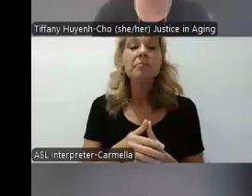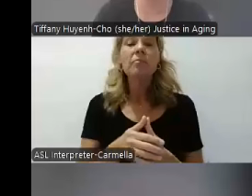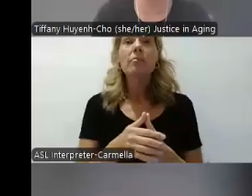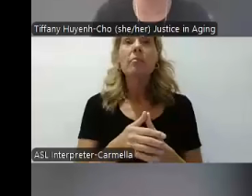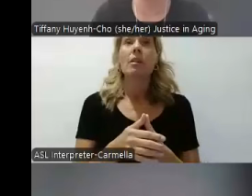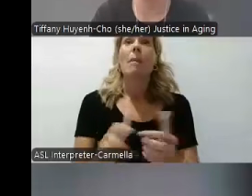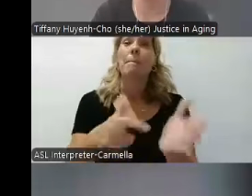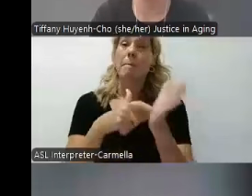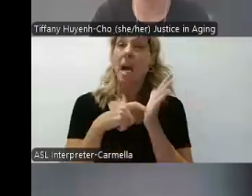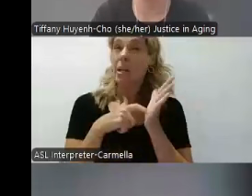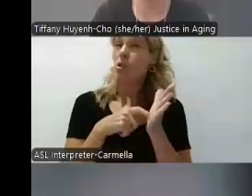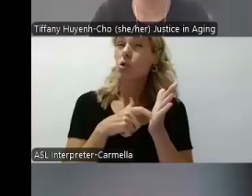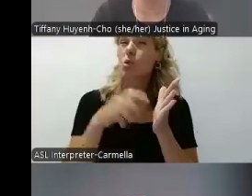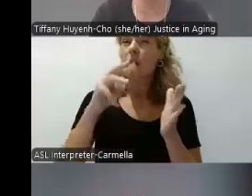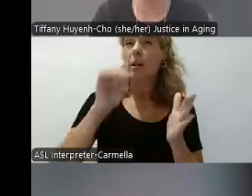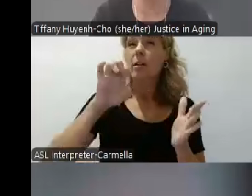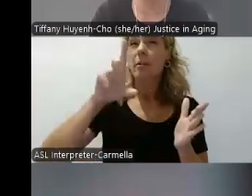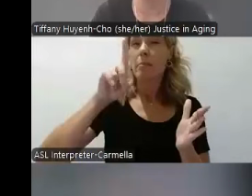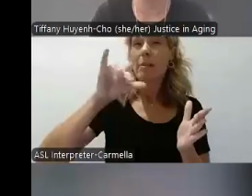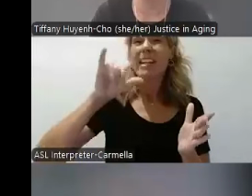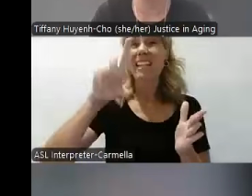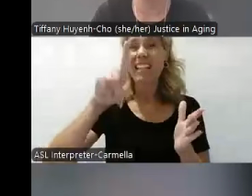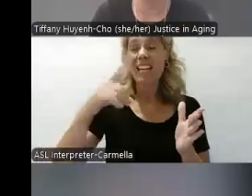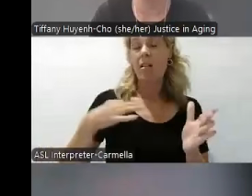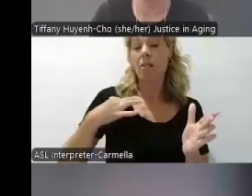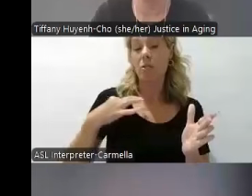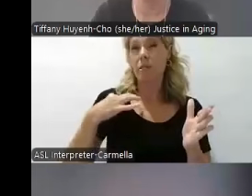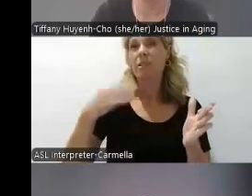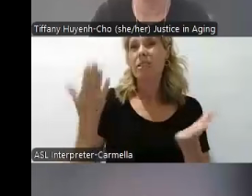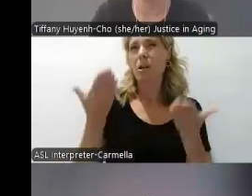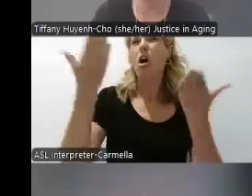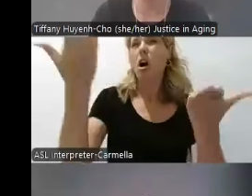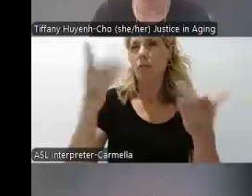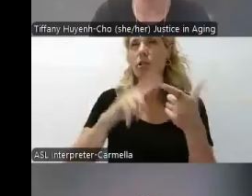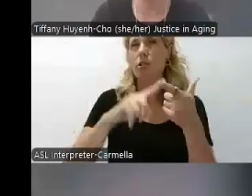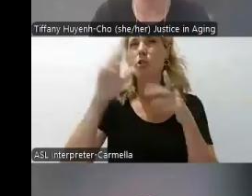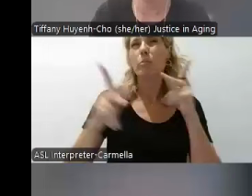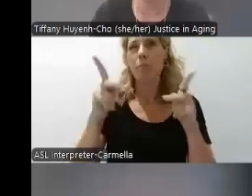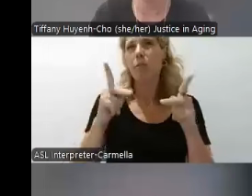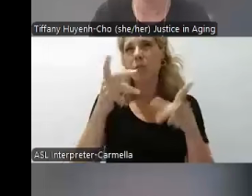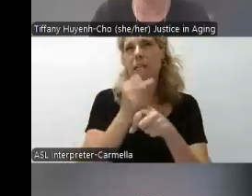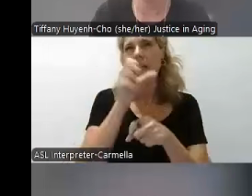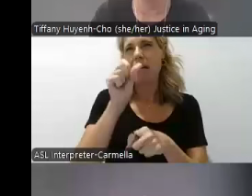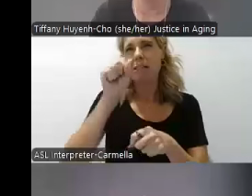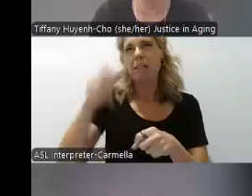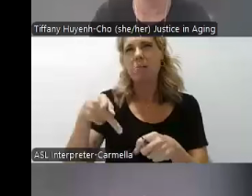mandatory Medicaid eligibility is extended to these people receiving an SSP if that's offered by the